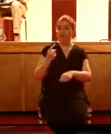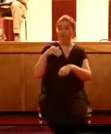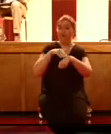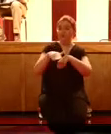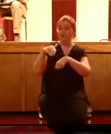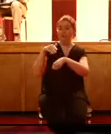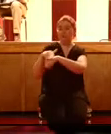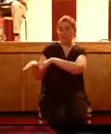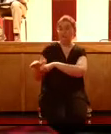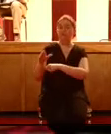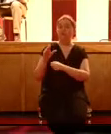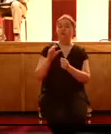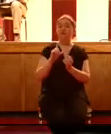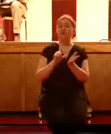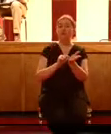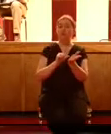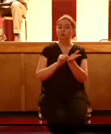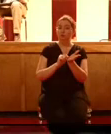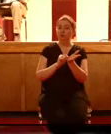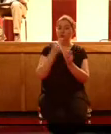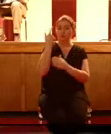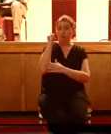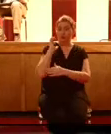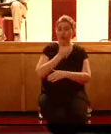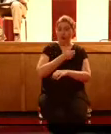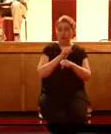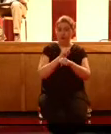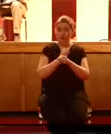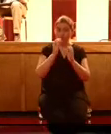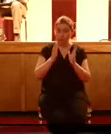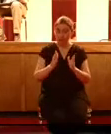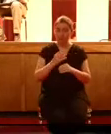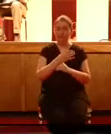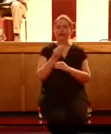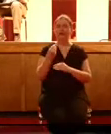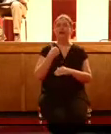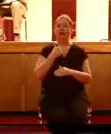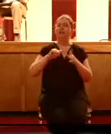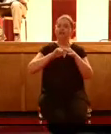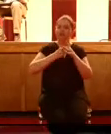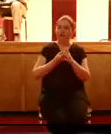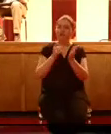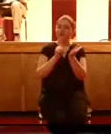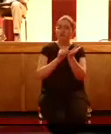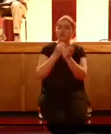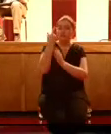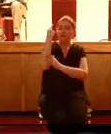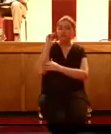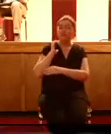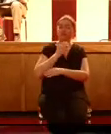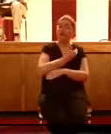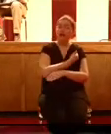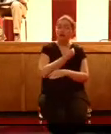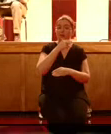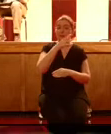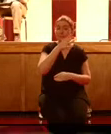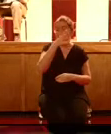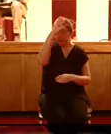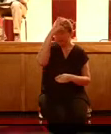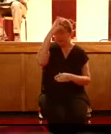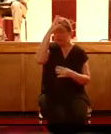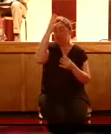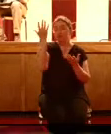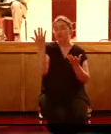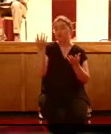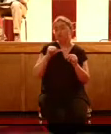going on. And I've started a newsletter for our parents and families also once a month, just keeping them